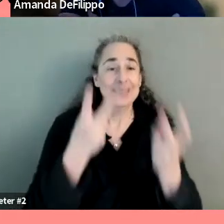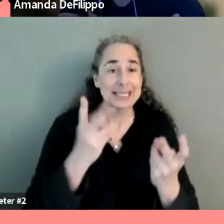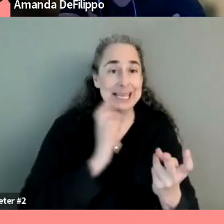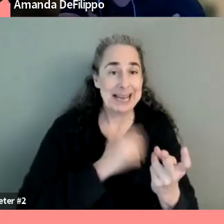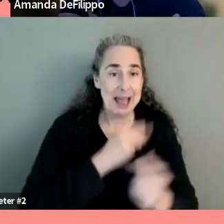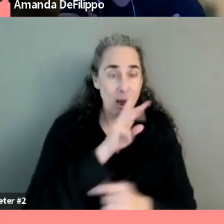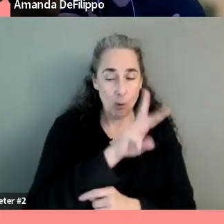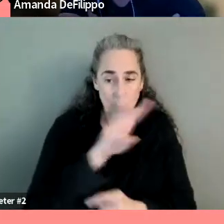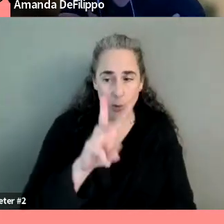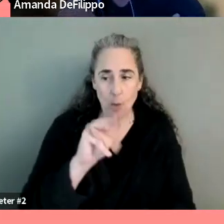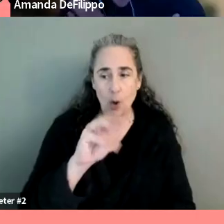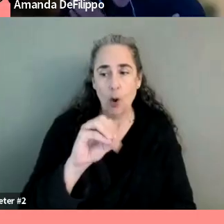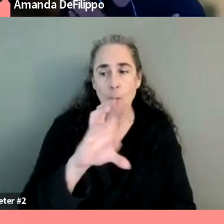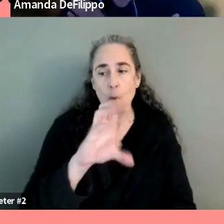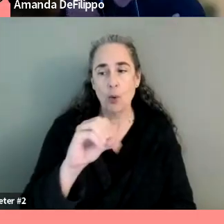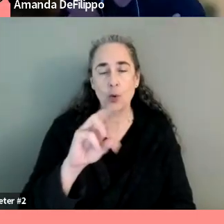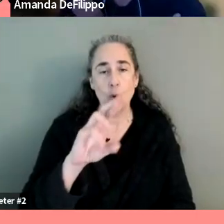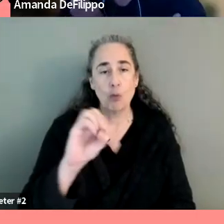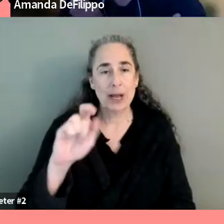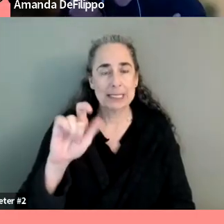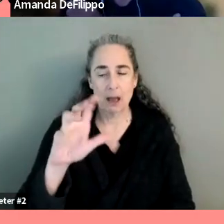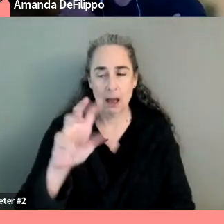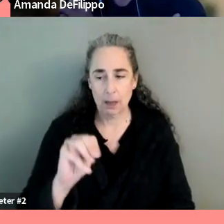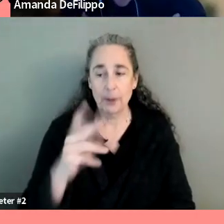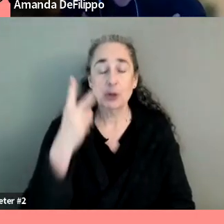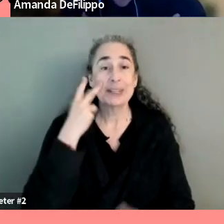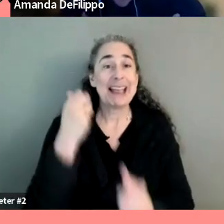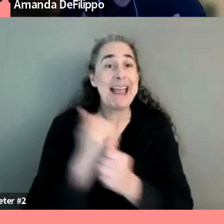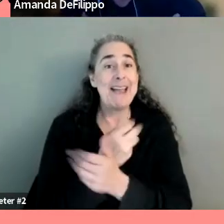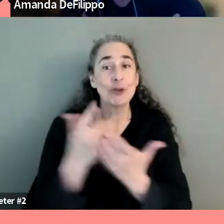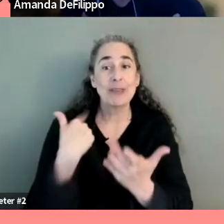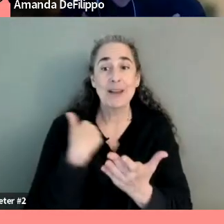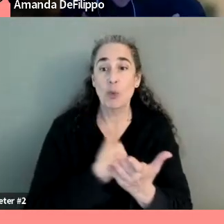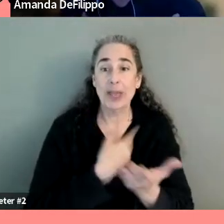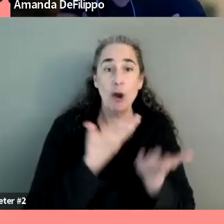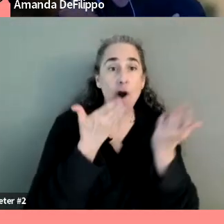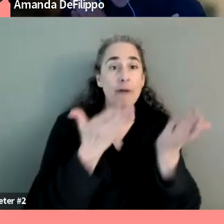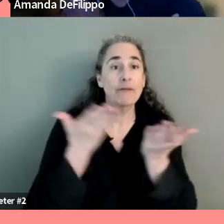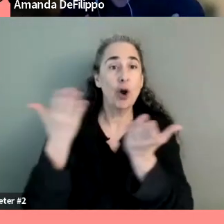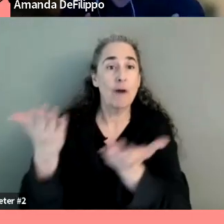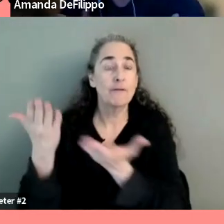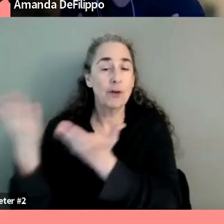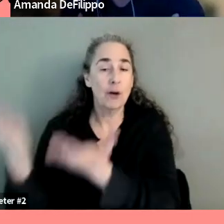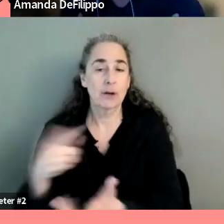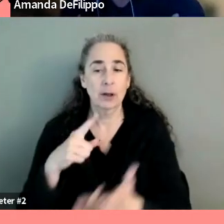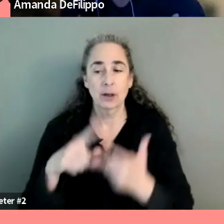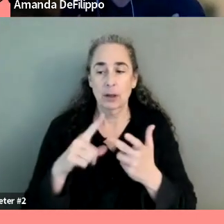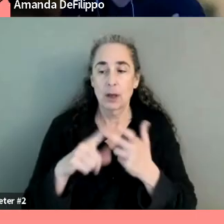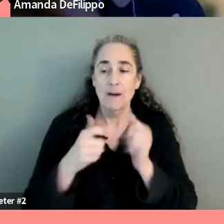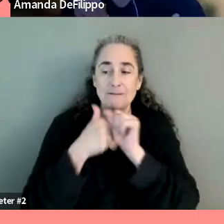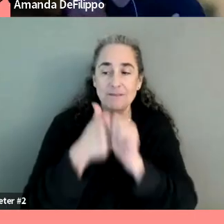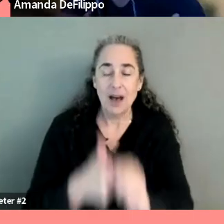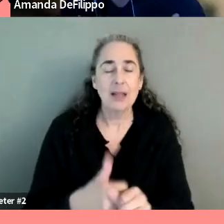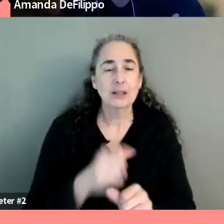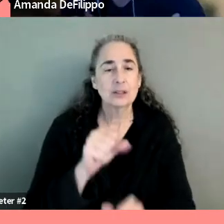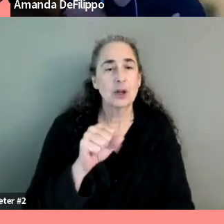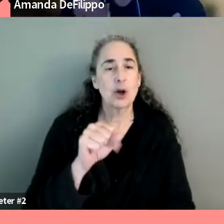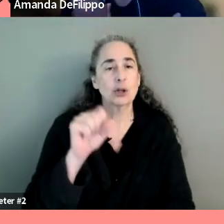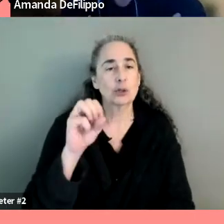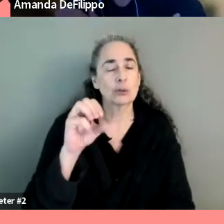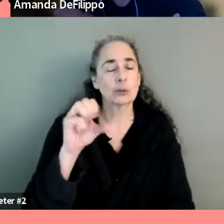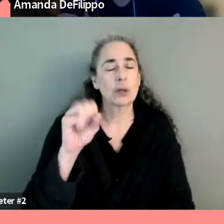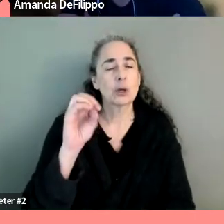website, mocorec.com. You can see everything that we offer. You can follow us on social media if you want to see